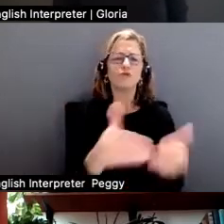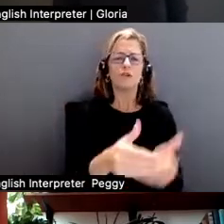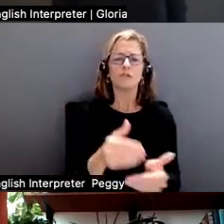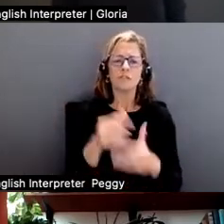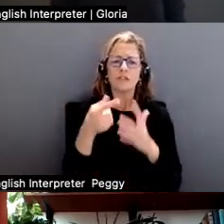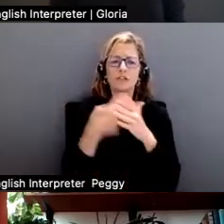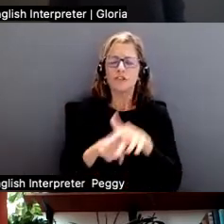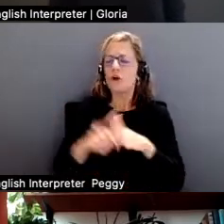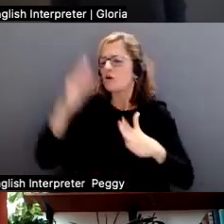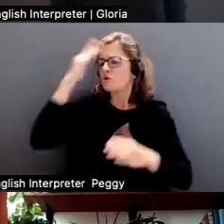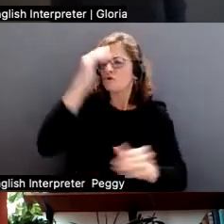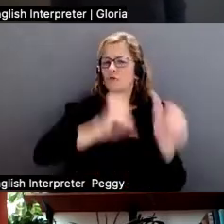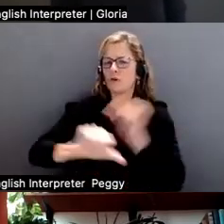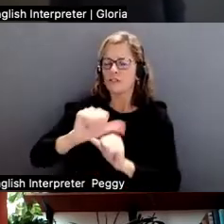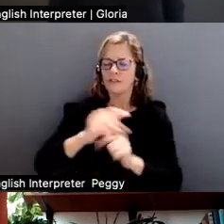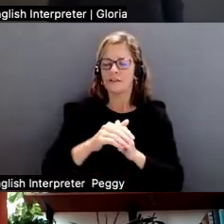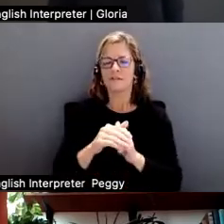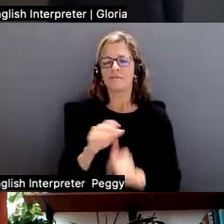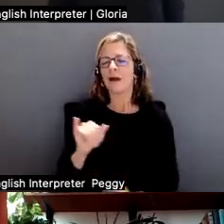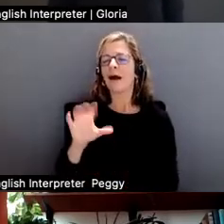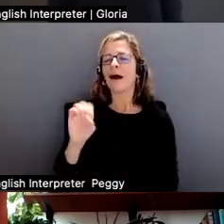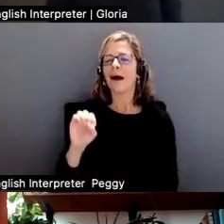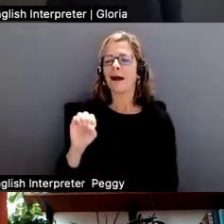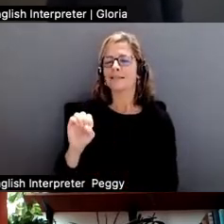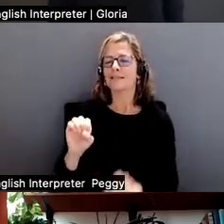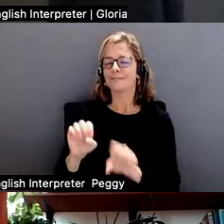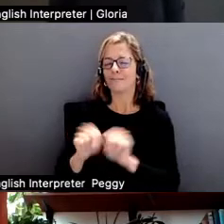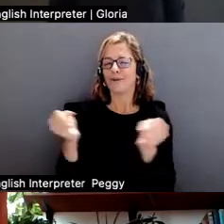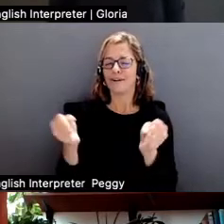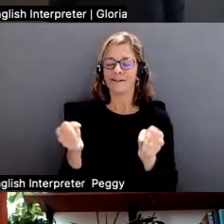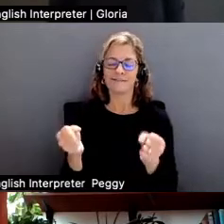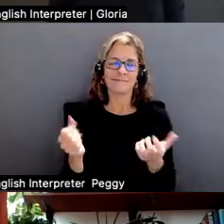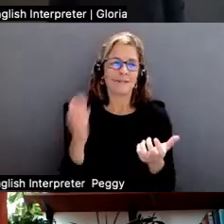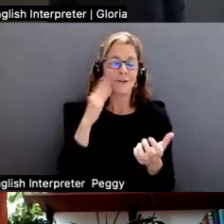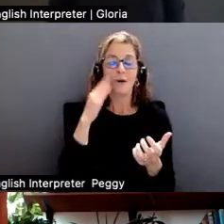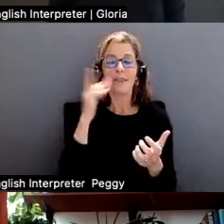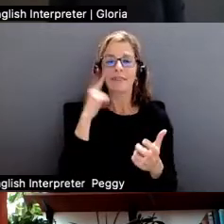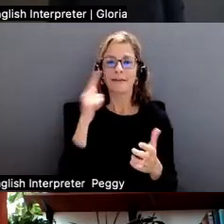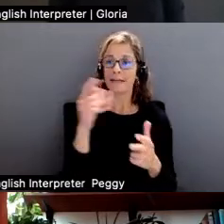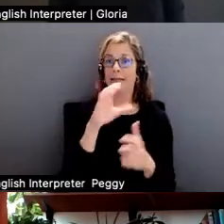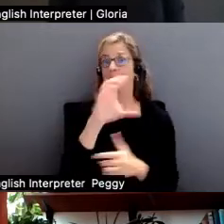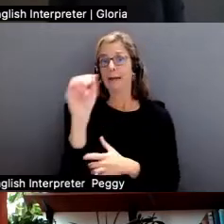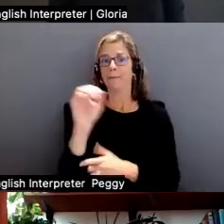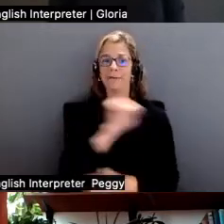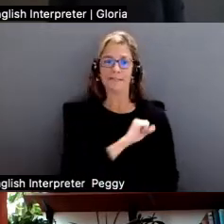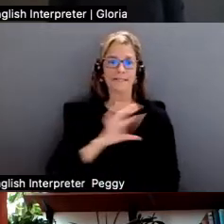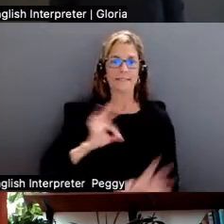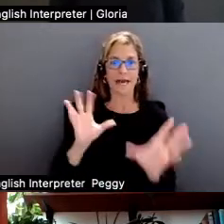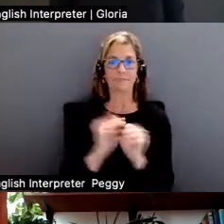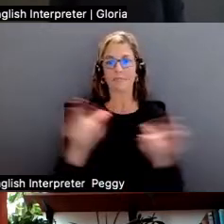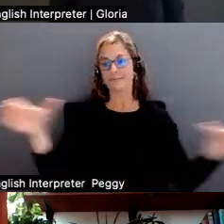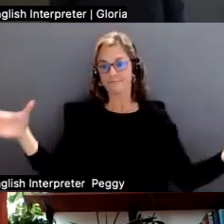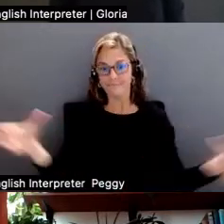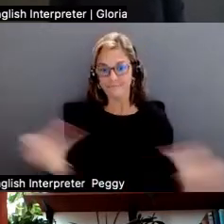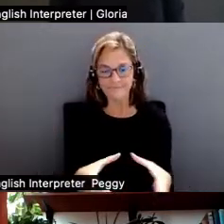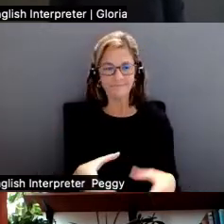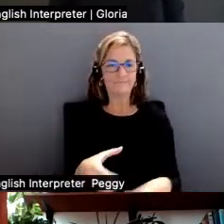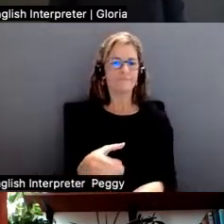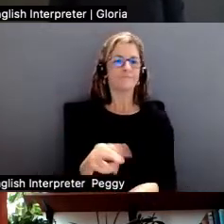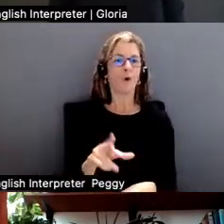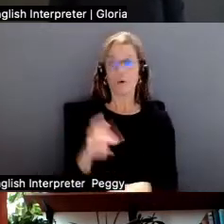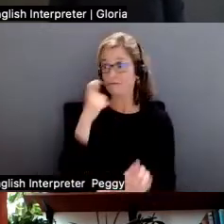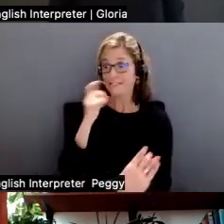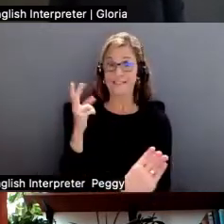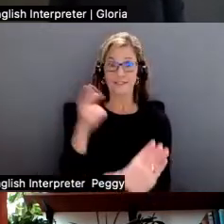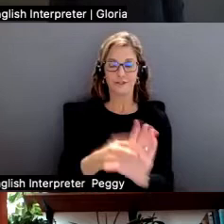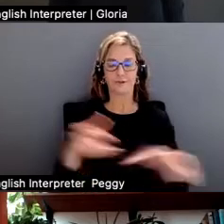common in big companies. Sometimes they'll do this during the orientation session. In this case, the students would